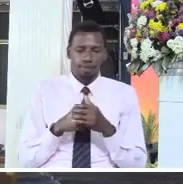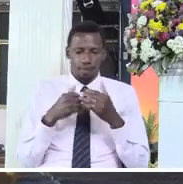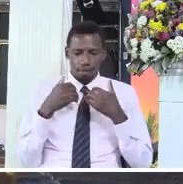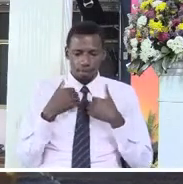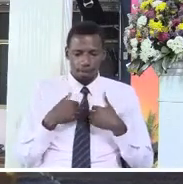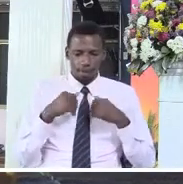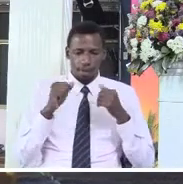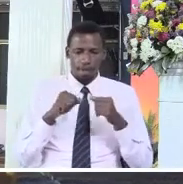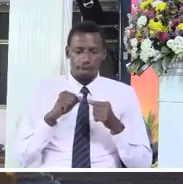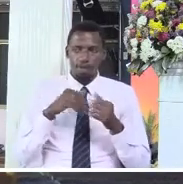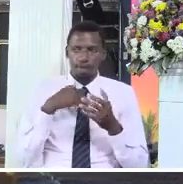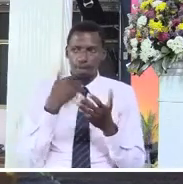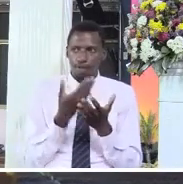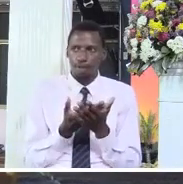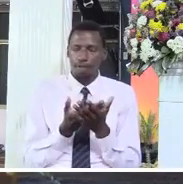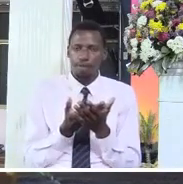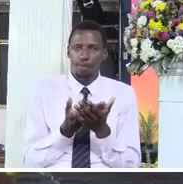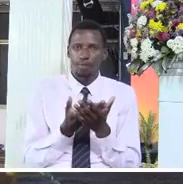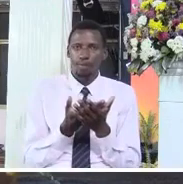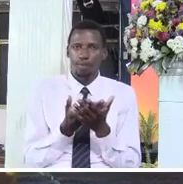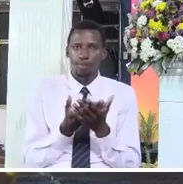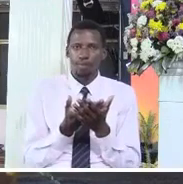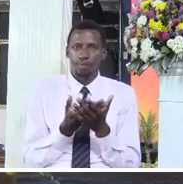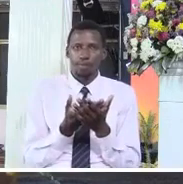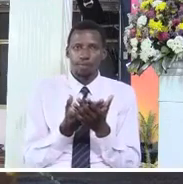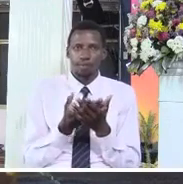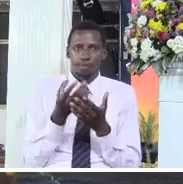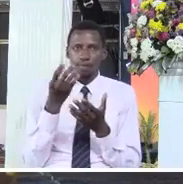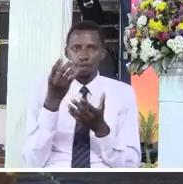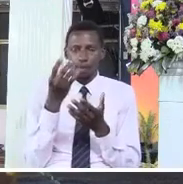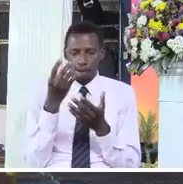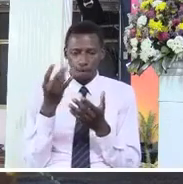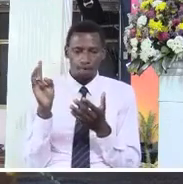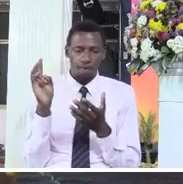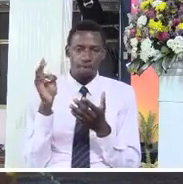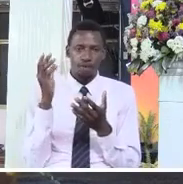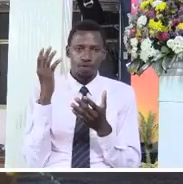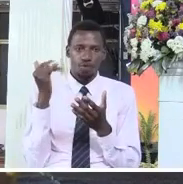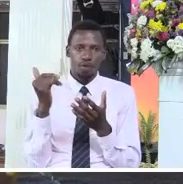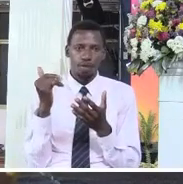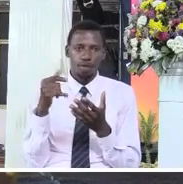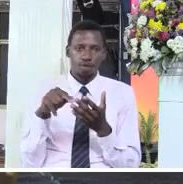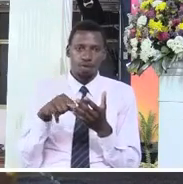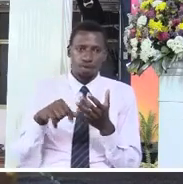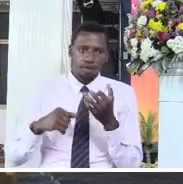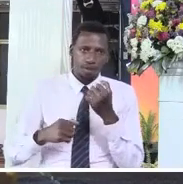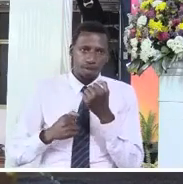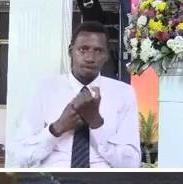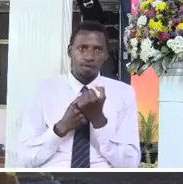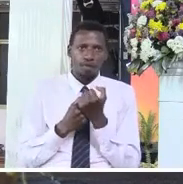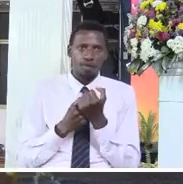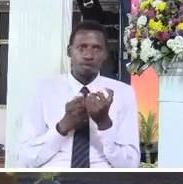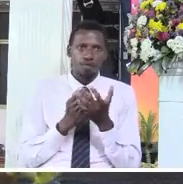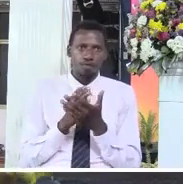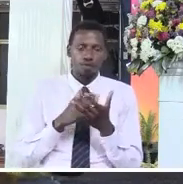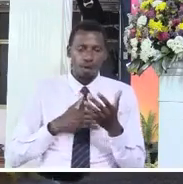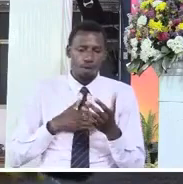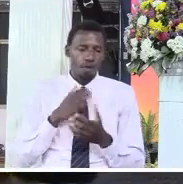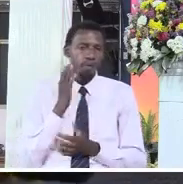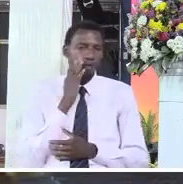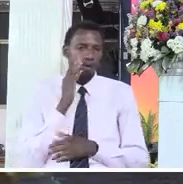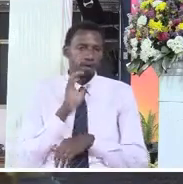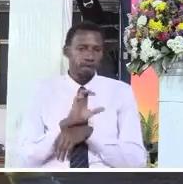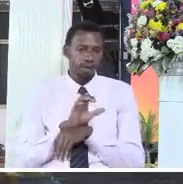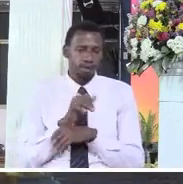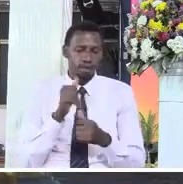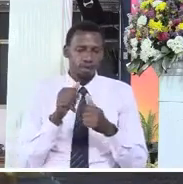I can appreciate that the Adventist church as a whole, because we have been supported by our mother church, which is Karen